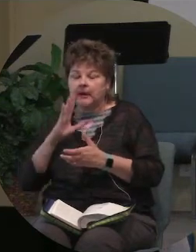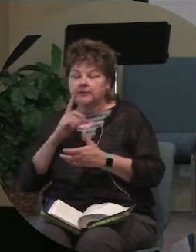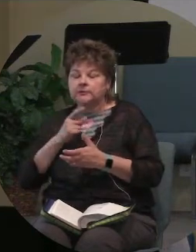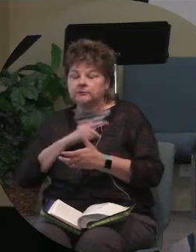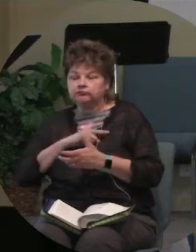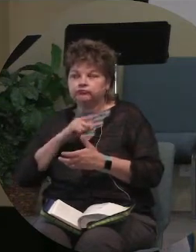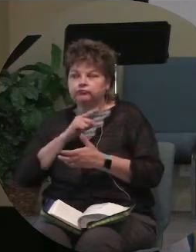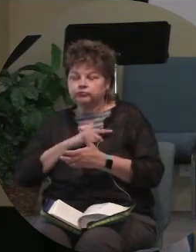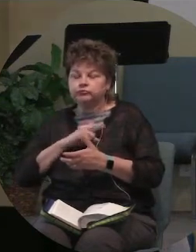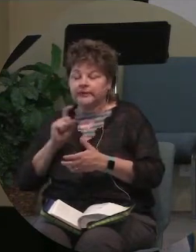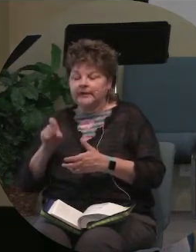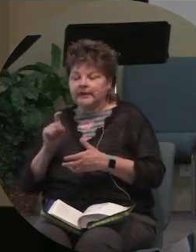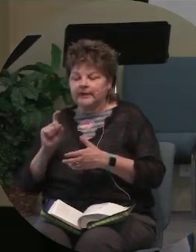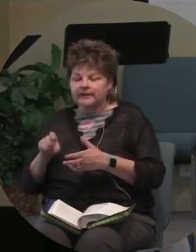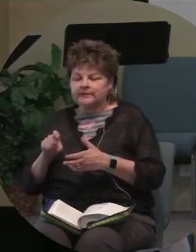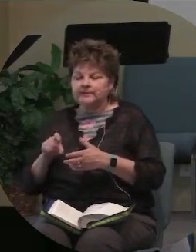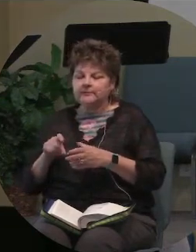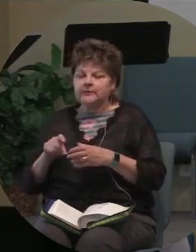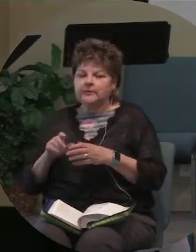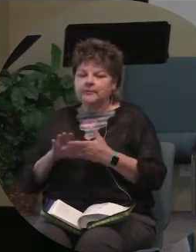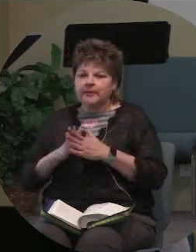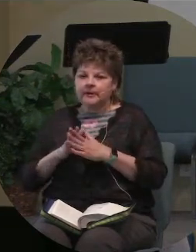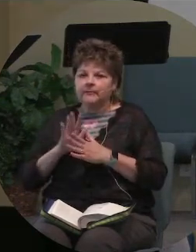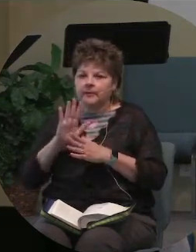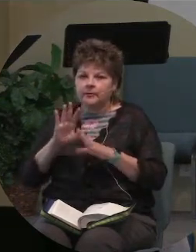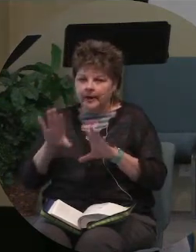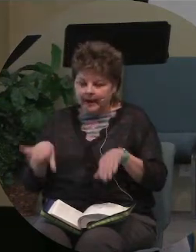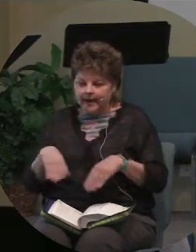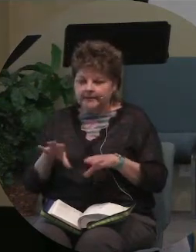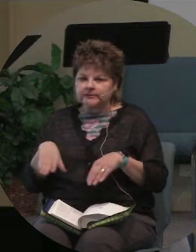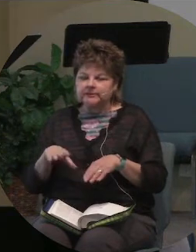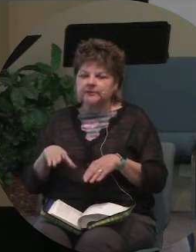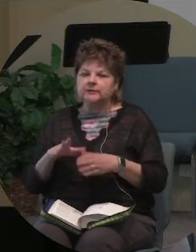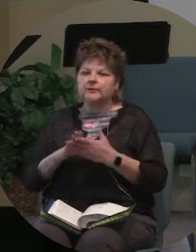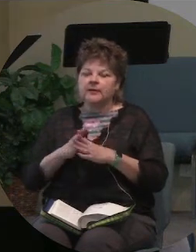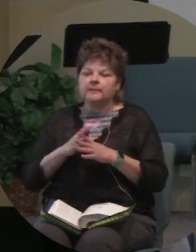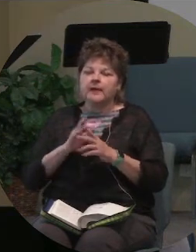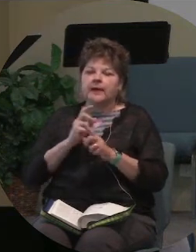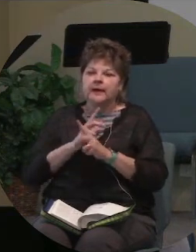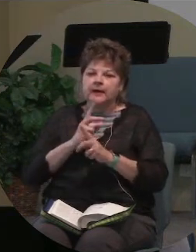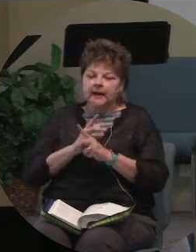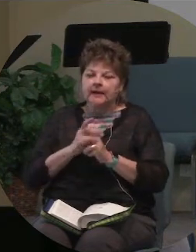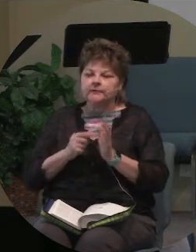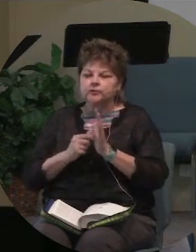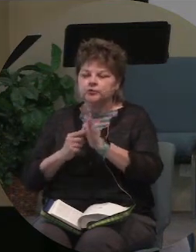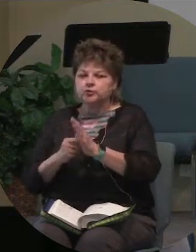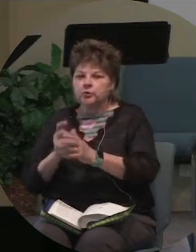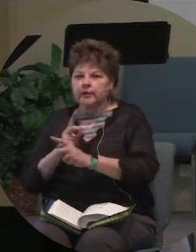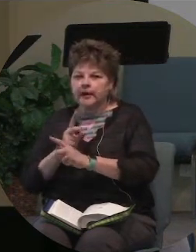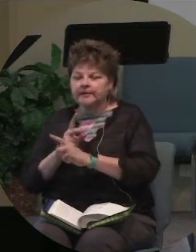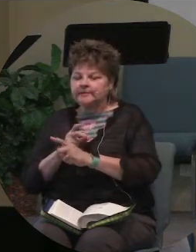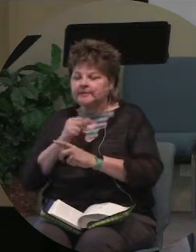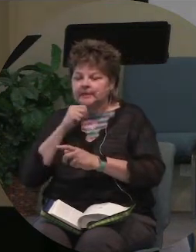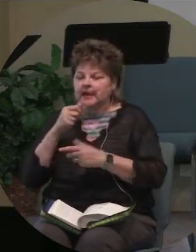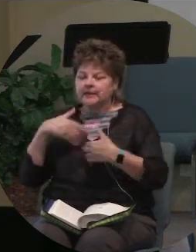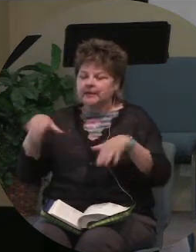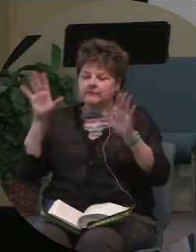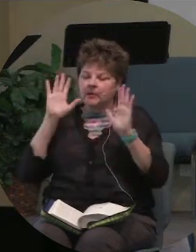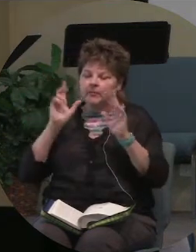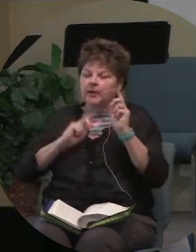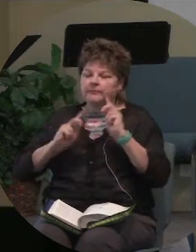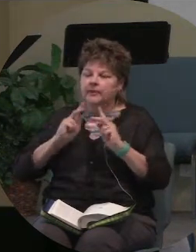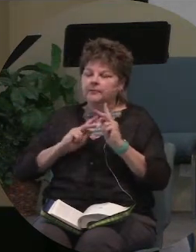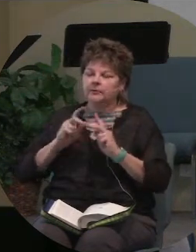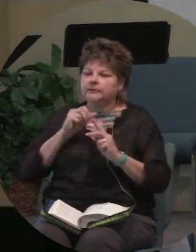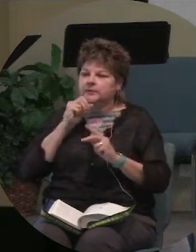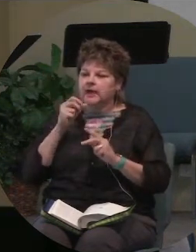your act. That needs to be the action that you take, to be kind, to display kindness, to not give up on people, to not look